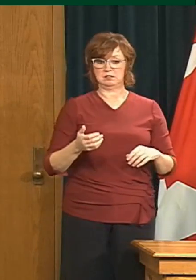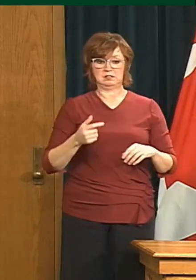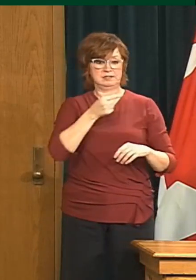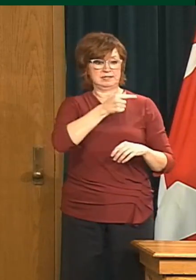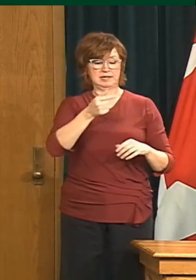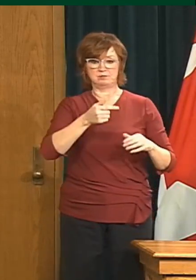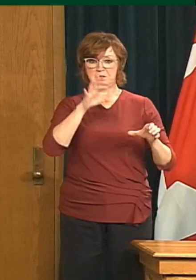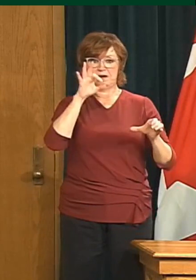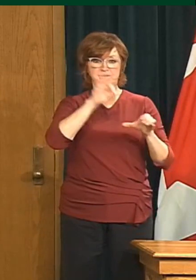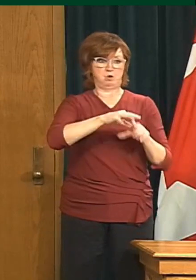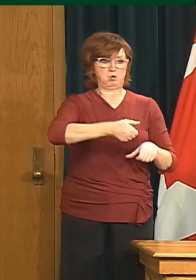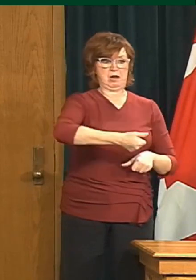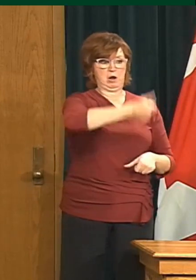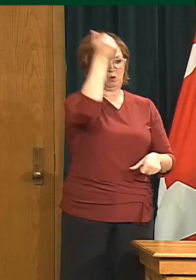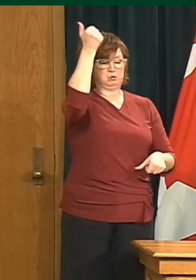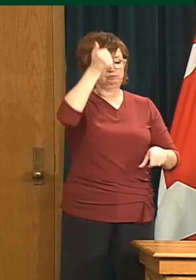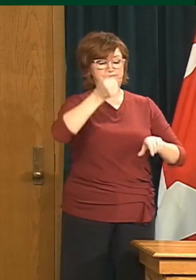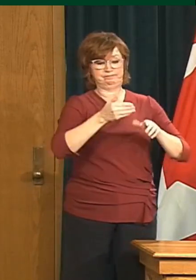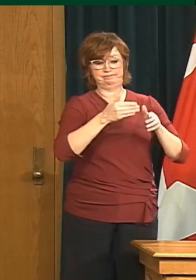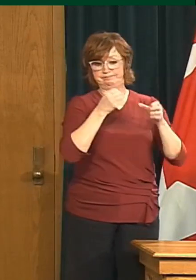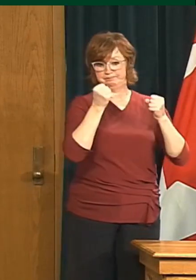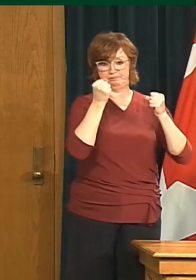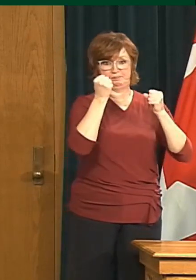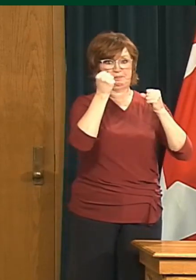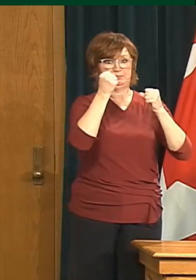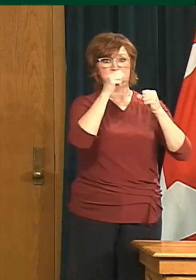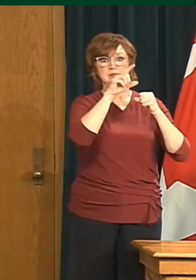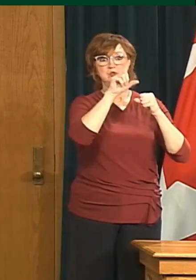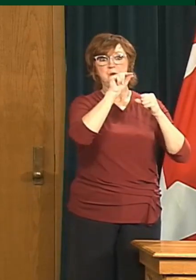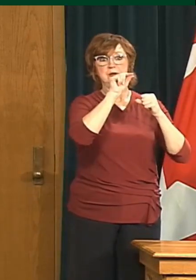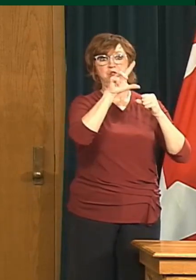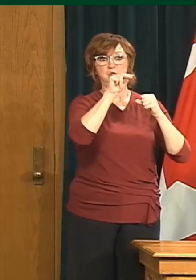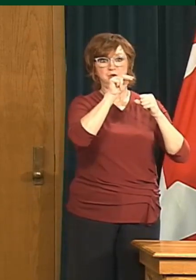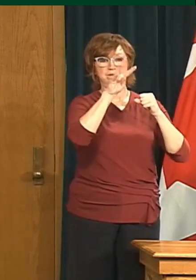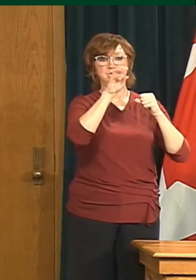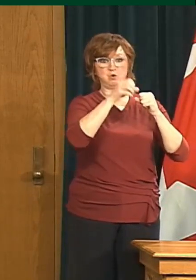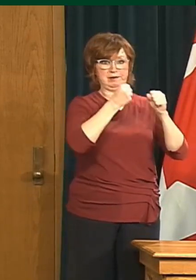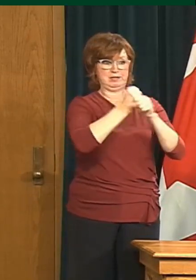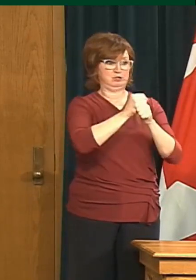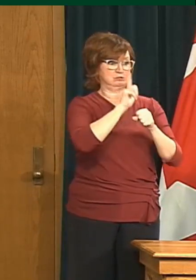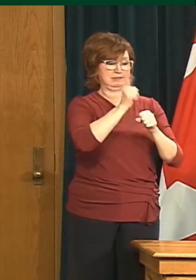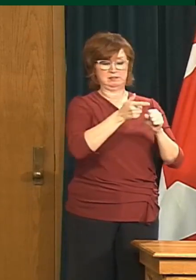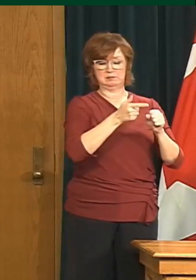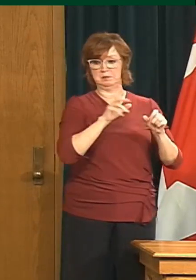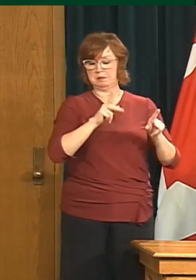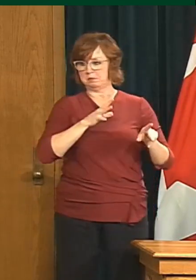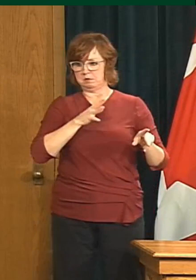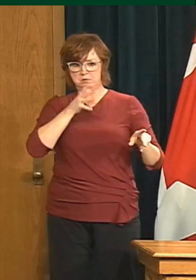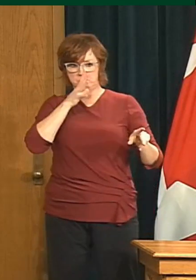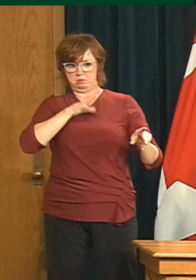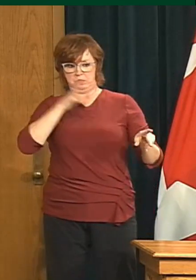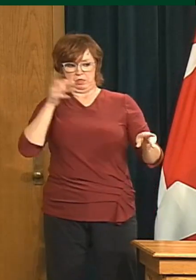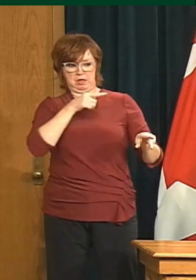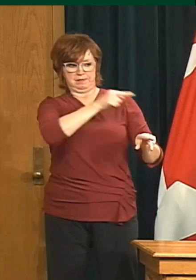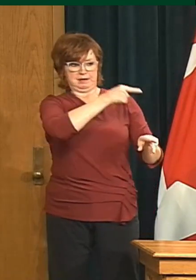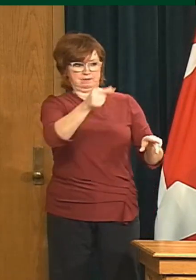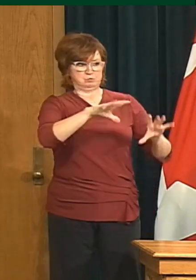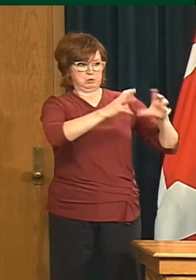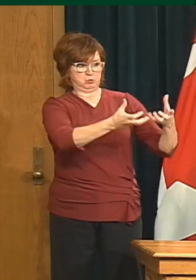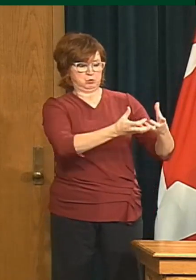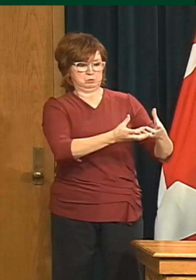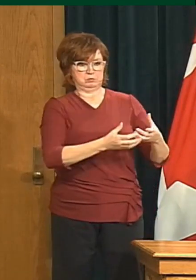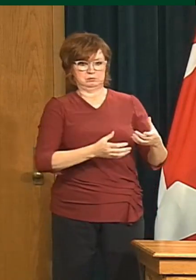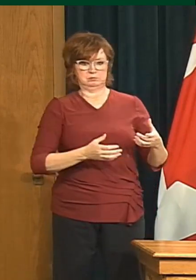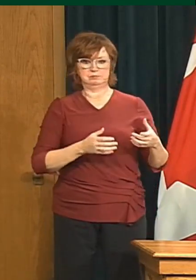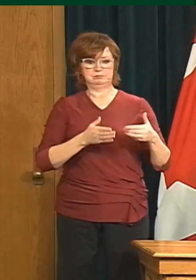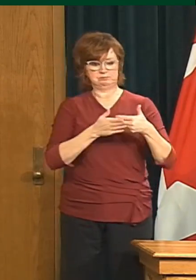Go ahead. I think the answer to that is we're hoping not to be there, right? But there is a recognition